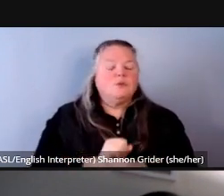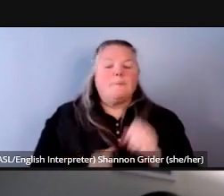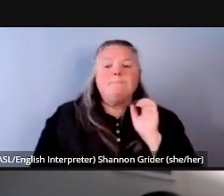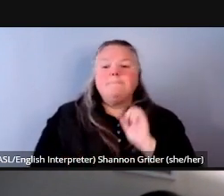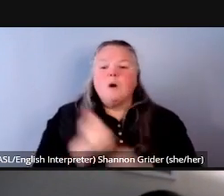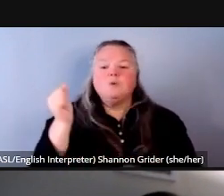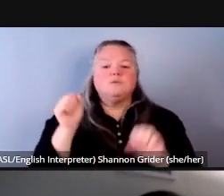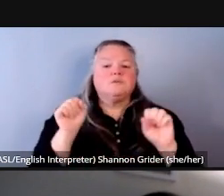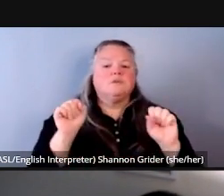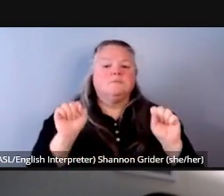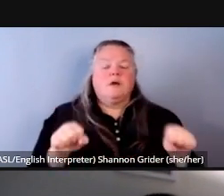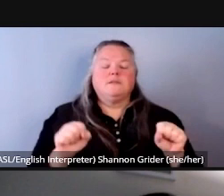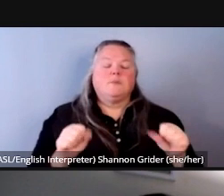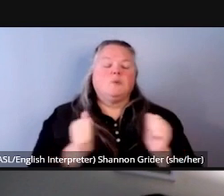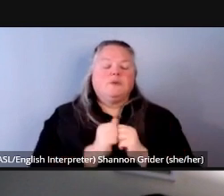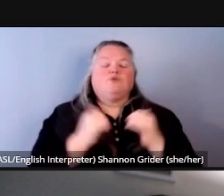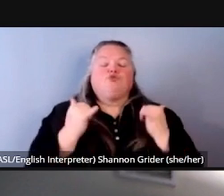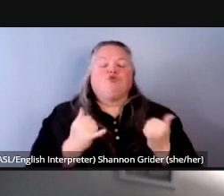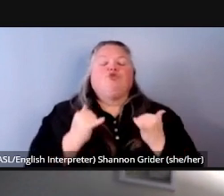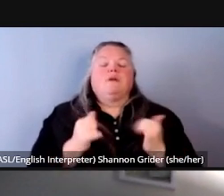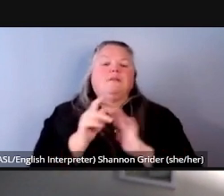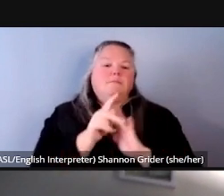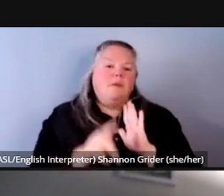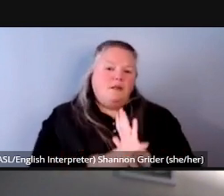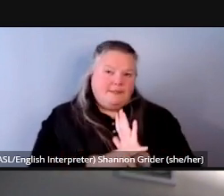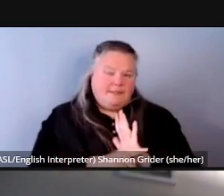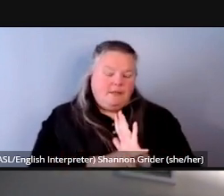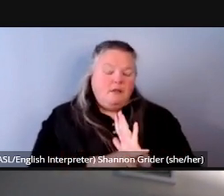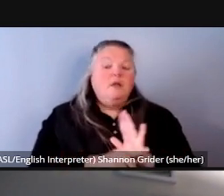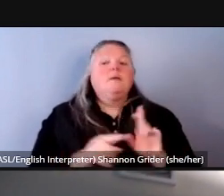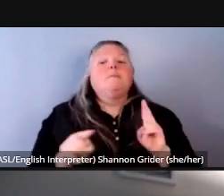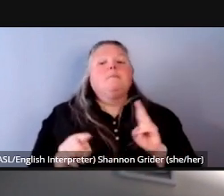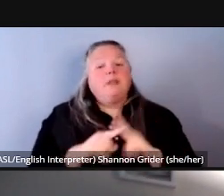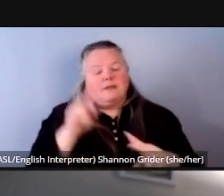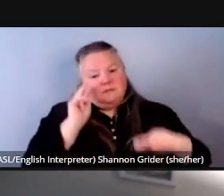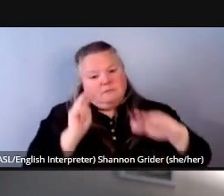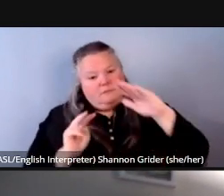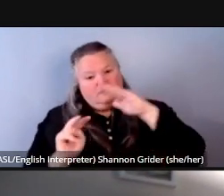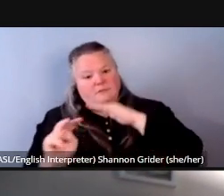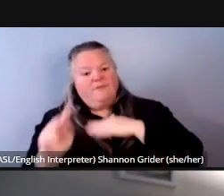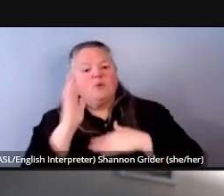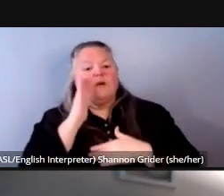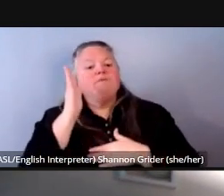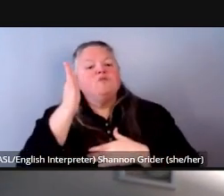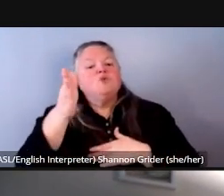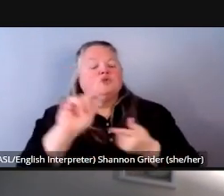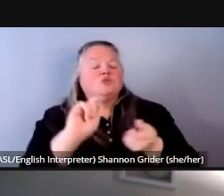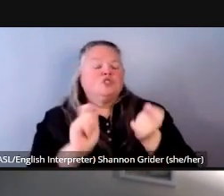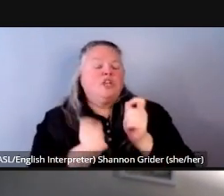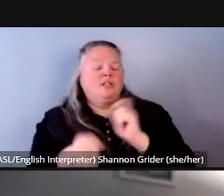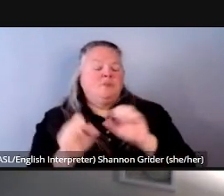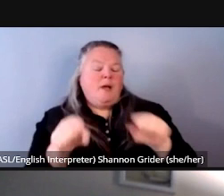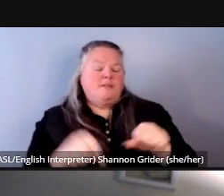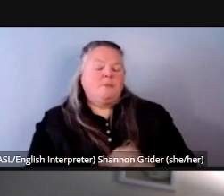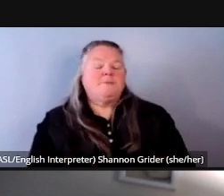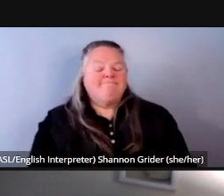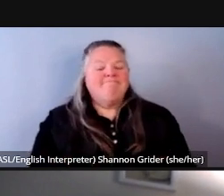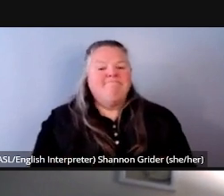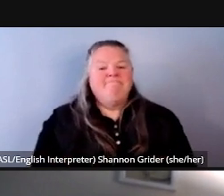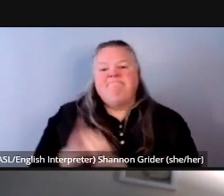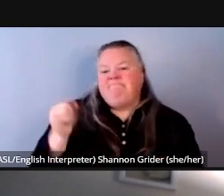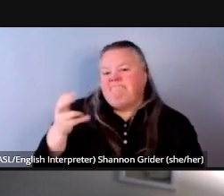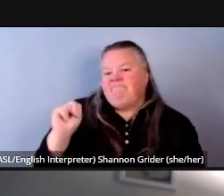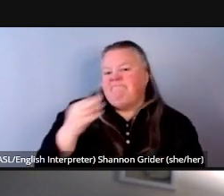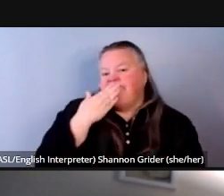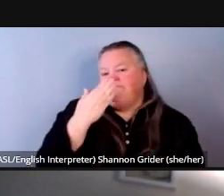can with the current policy environment while we continue to look forward at future change as well. Thanks, Lynn. The only thing I'd add on